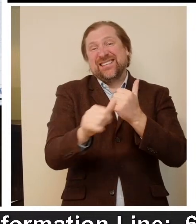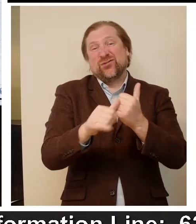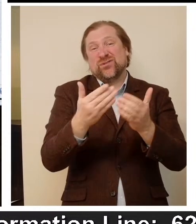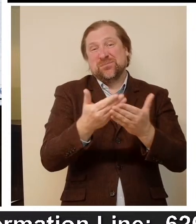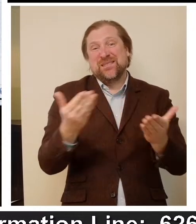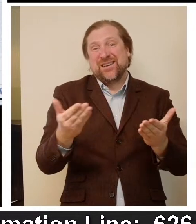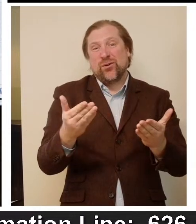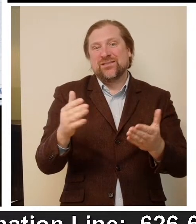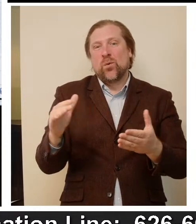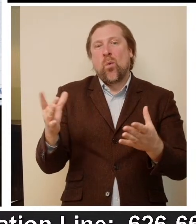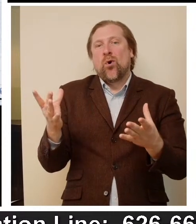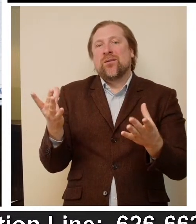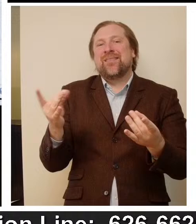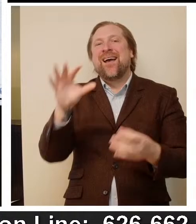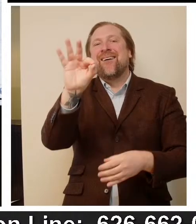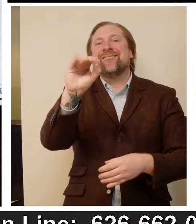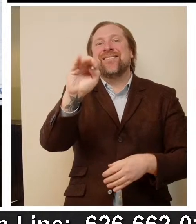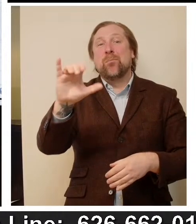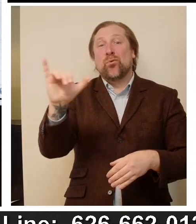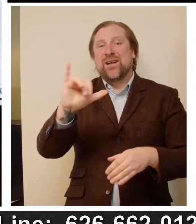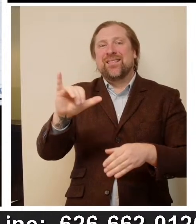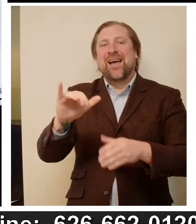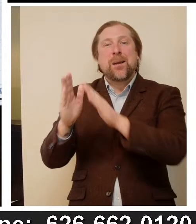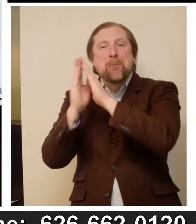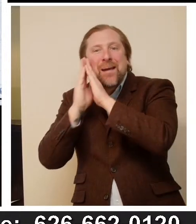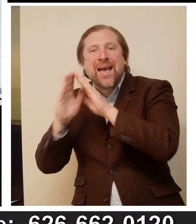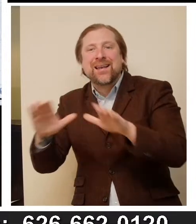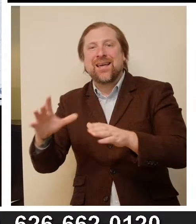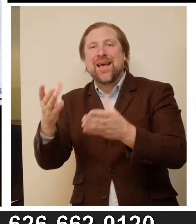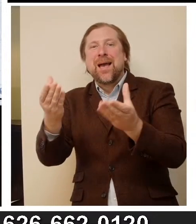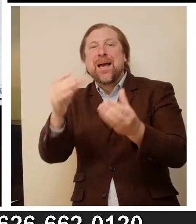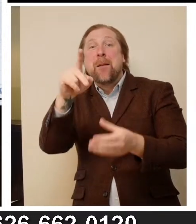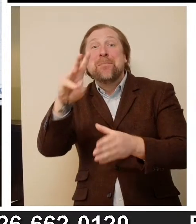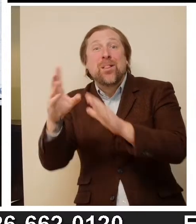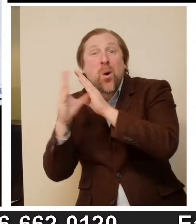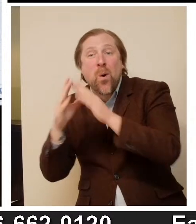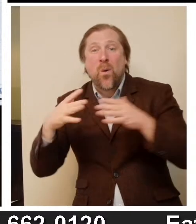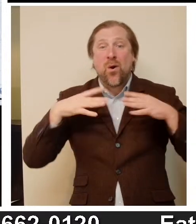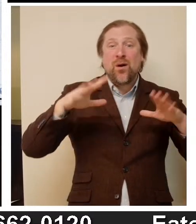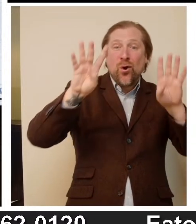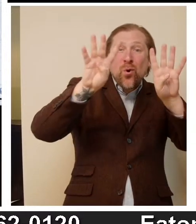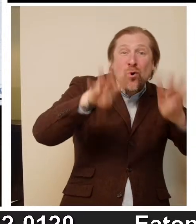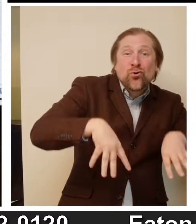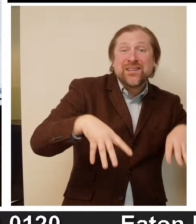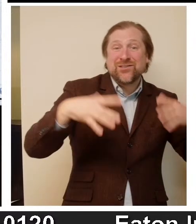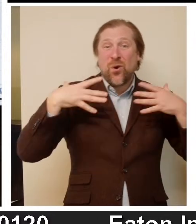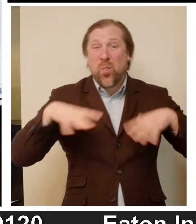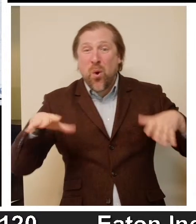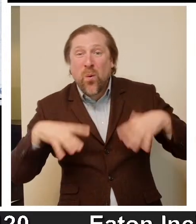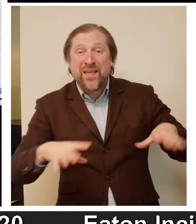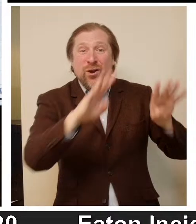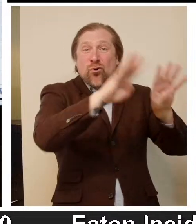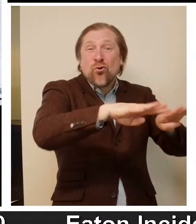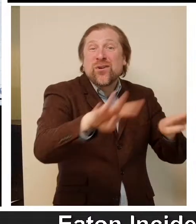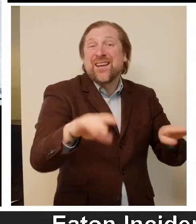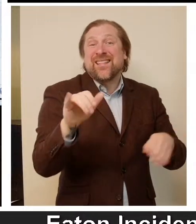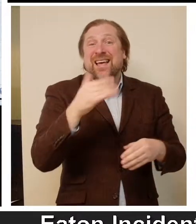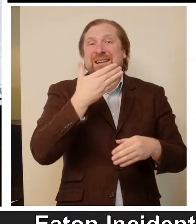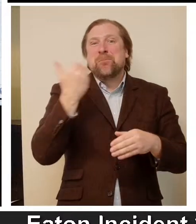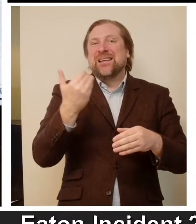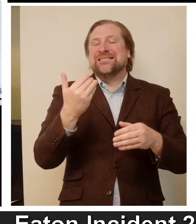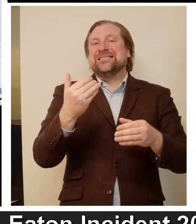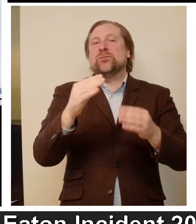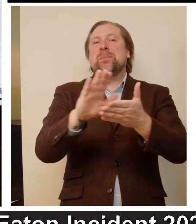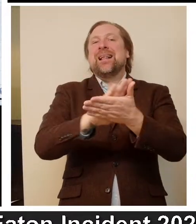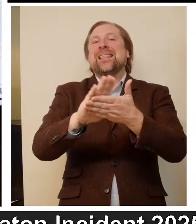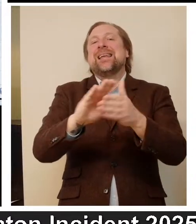in your fabrics, in particular, mattresses, pillows, clothing, draperies, those items are going to be best adjusted